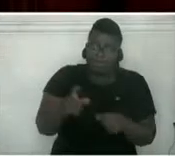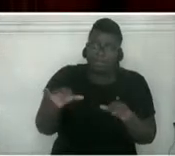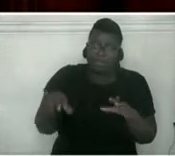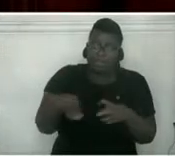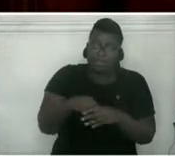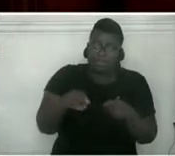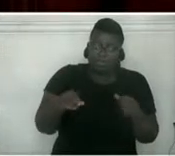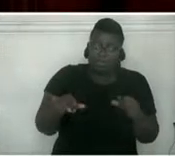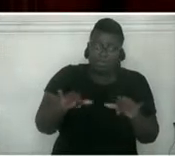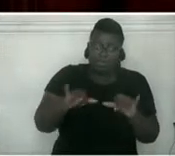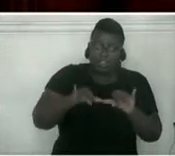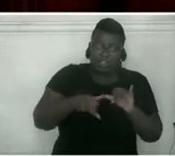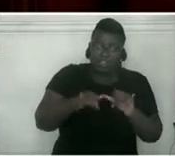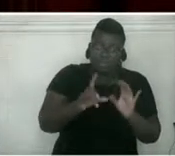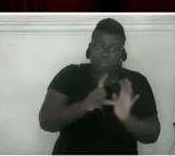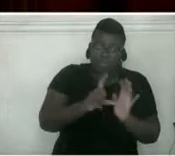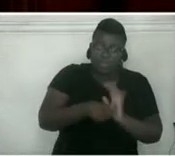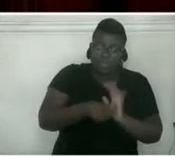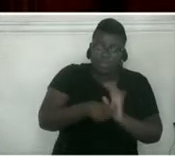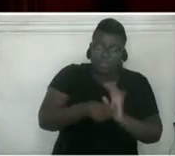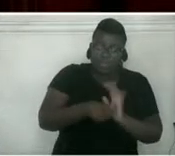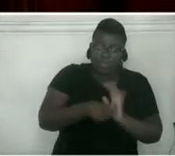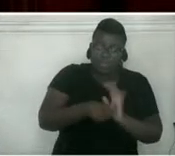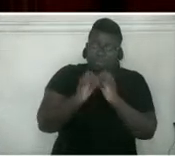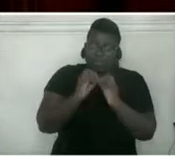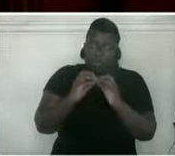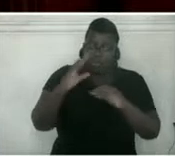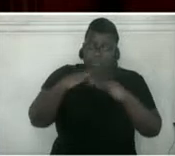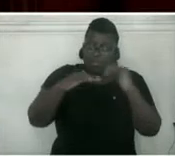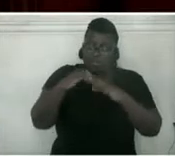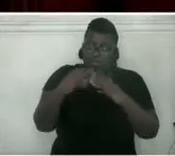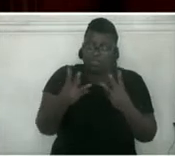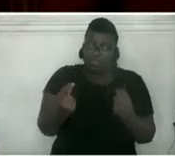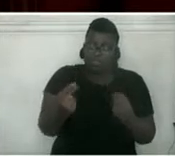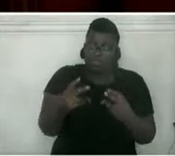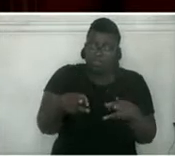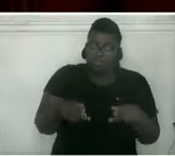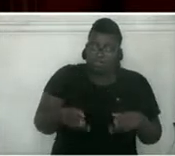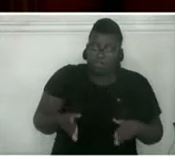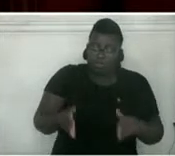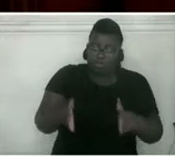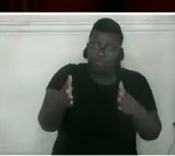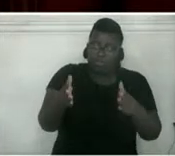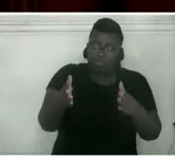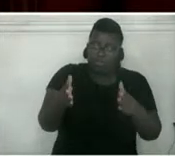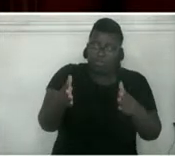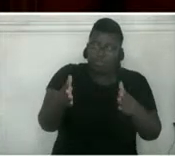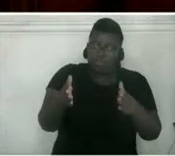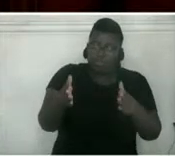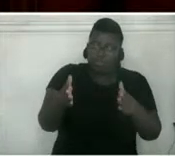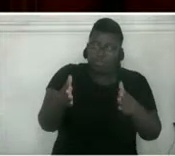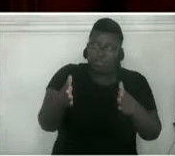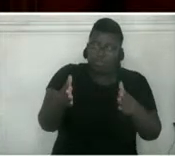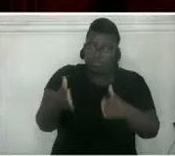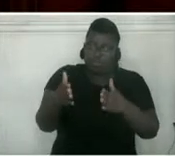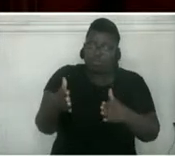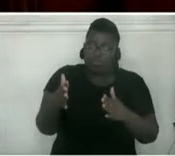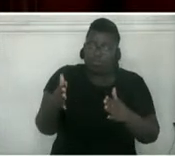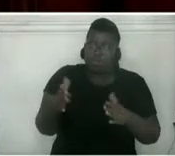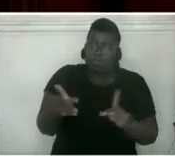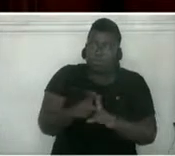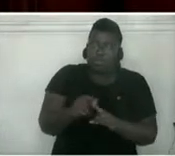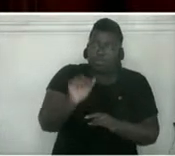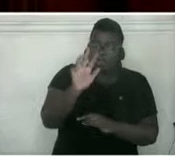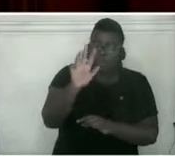engineering design, construction of new roads and maintenance of existing road network. More than